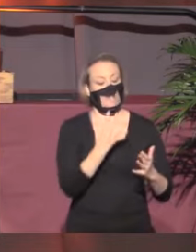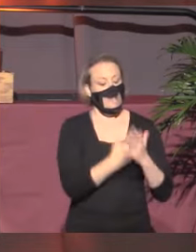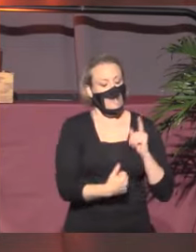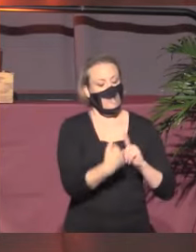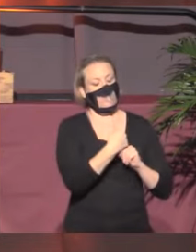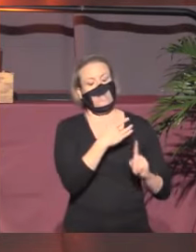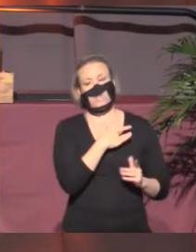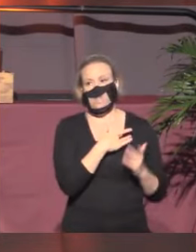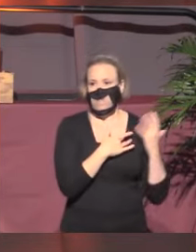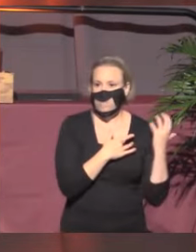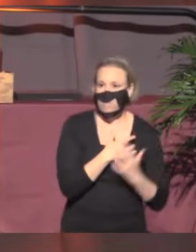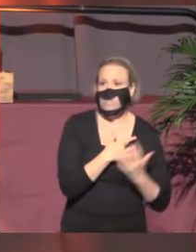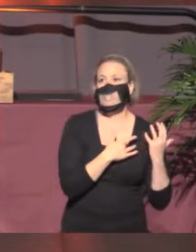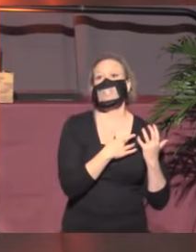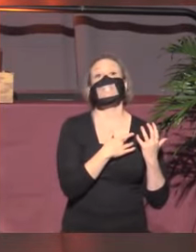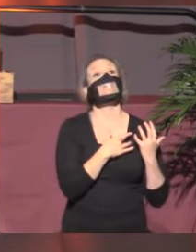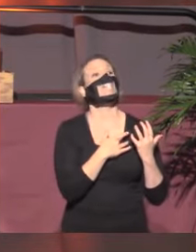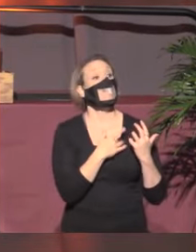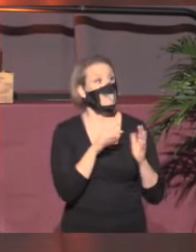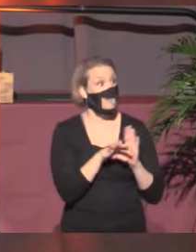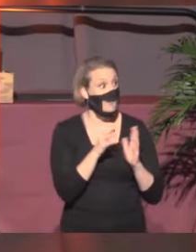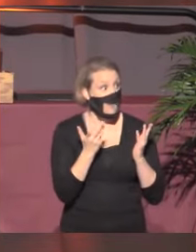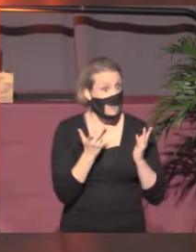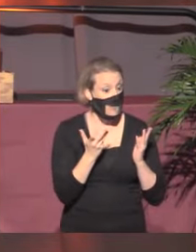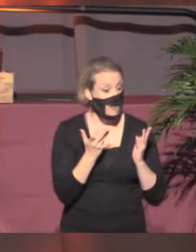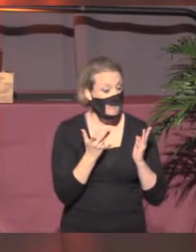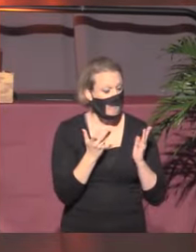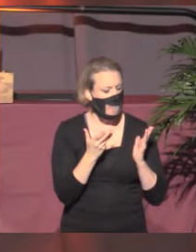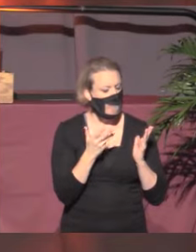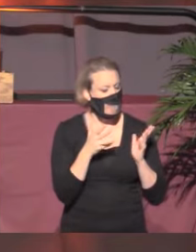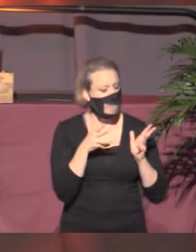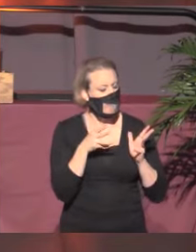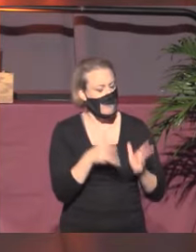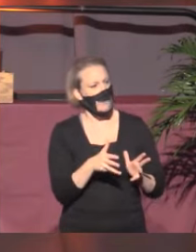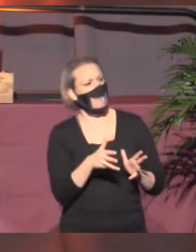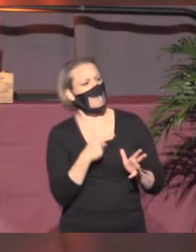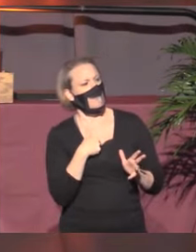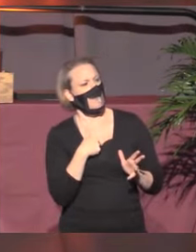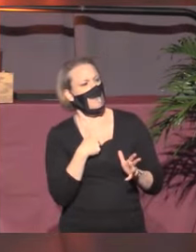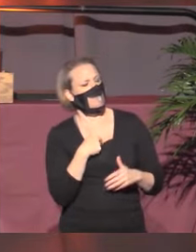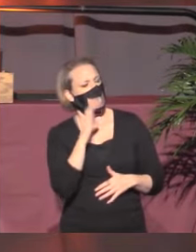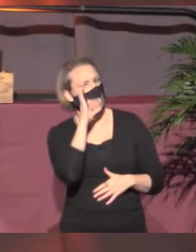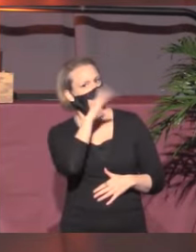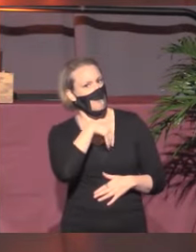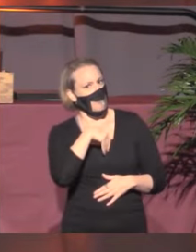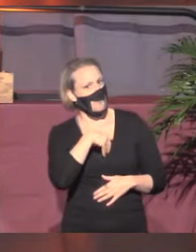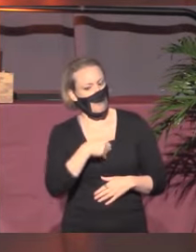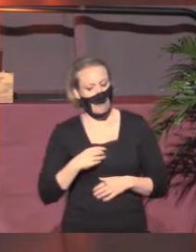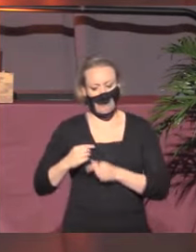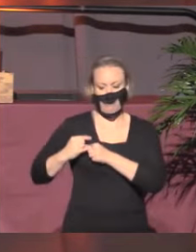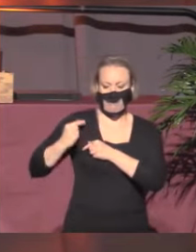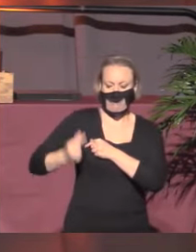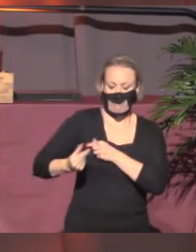found out shortly after that he left behind a rather unconventional inheritance. He gave unto me his